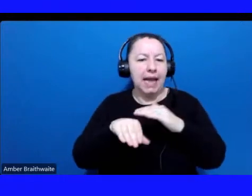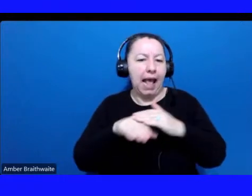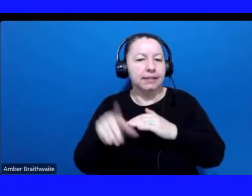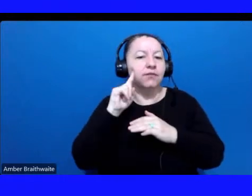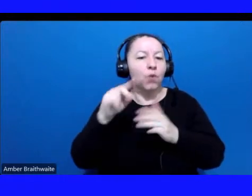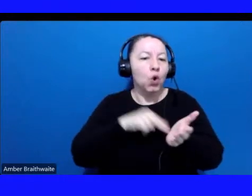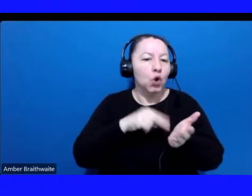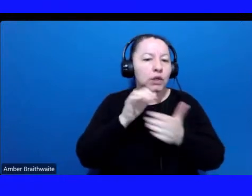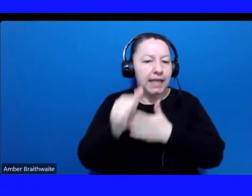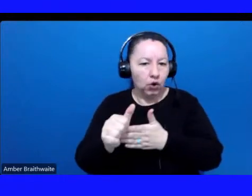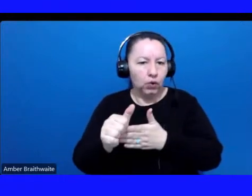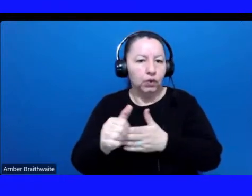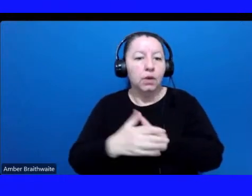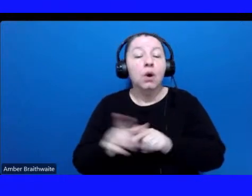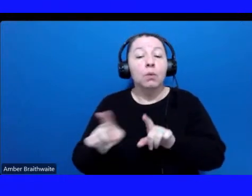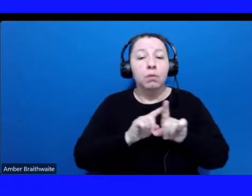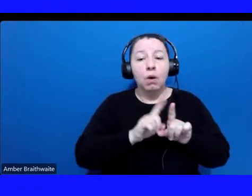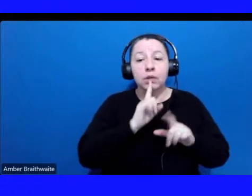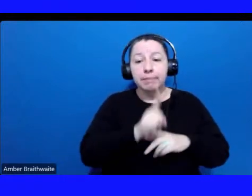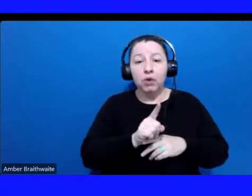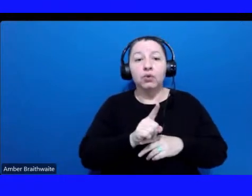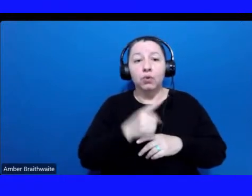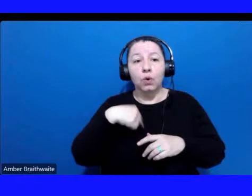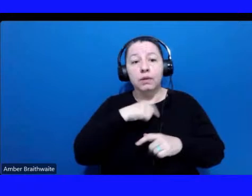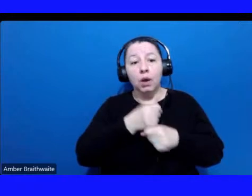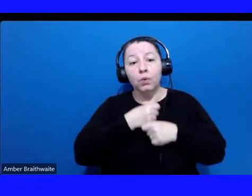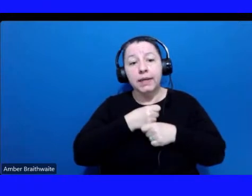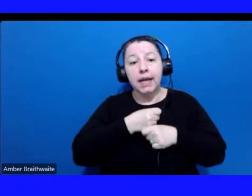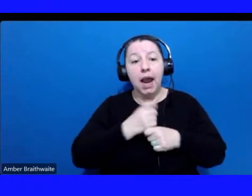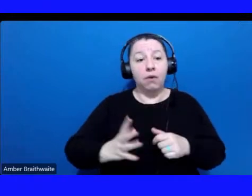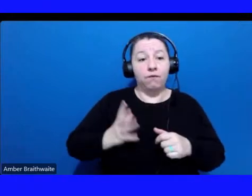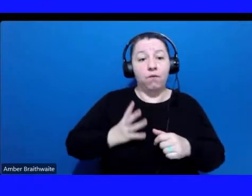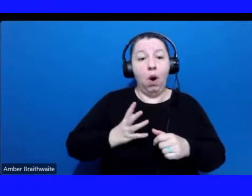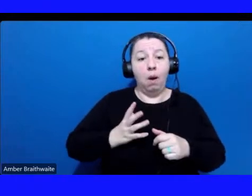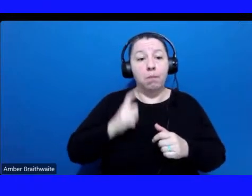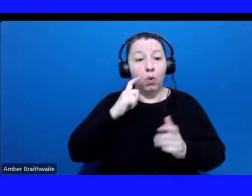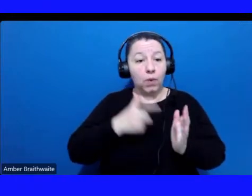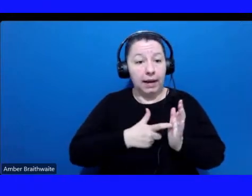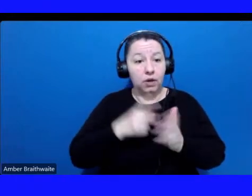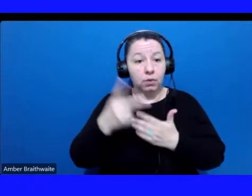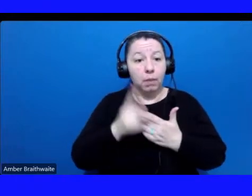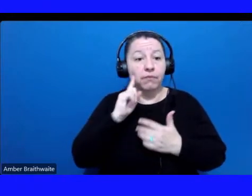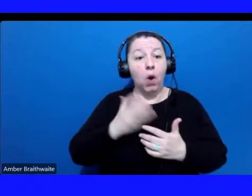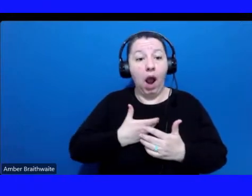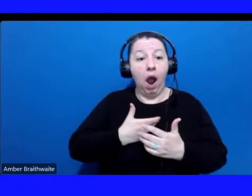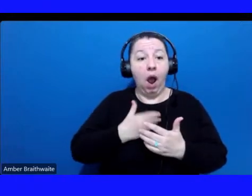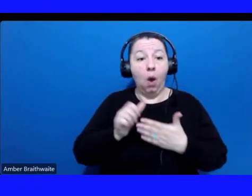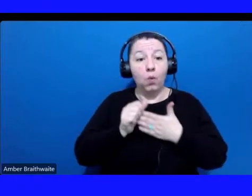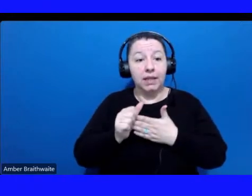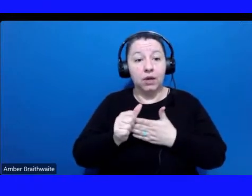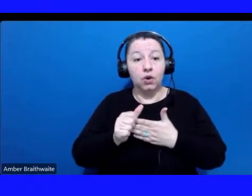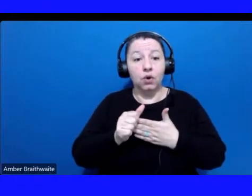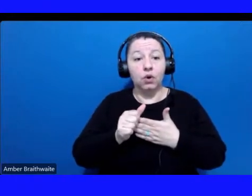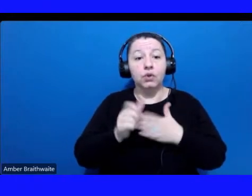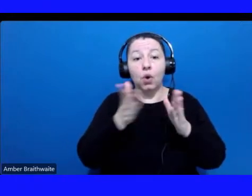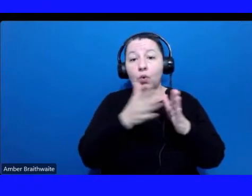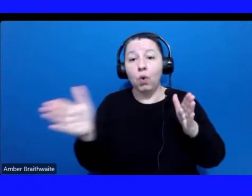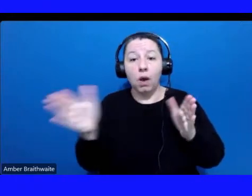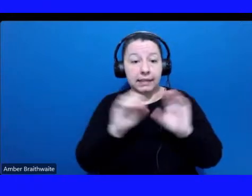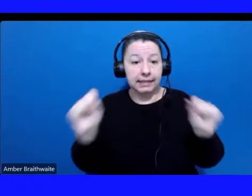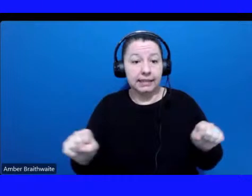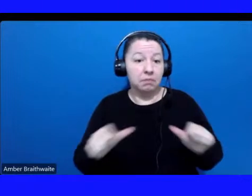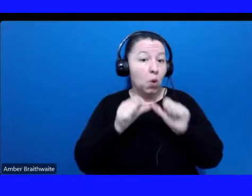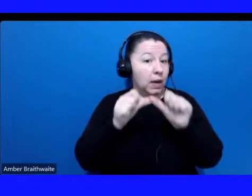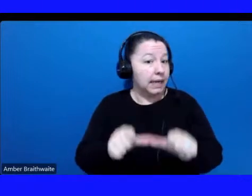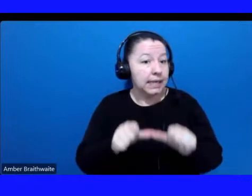Dr. Schwartz then. Yet I know lots of things going on with Metroplus in a very brief time to talk about it, but if you could